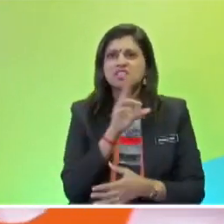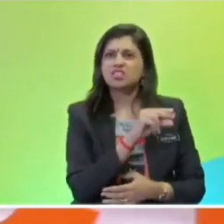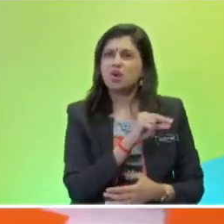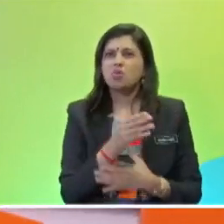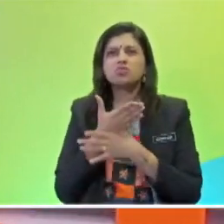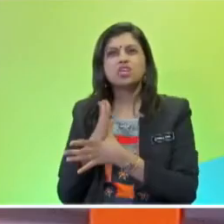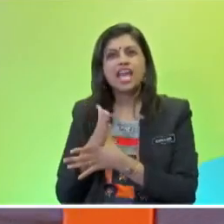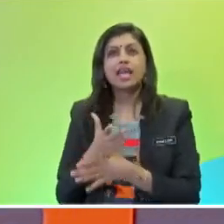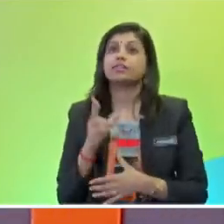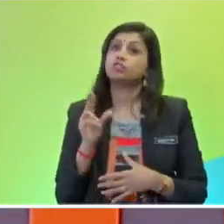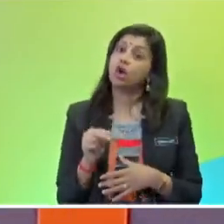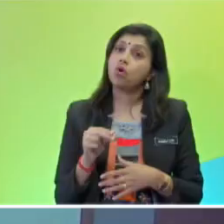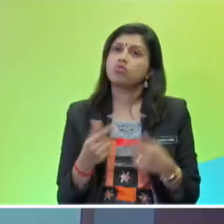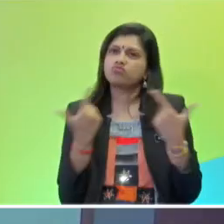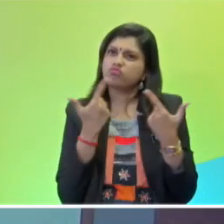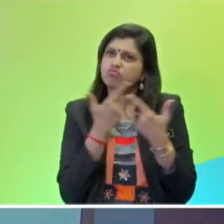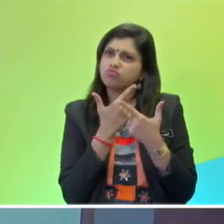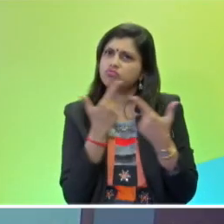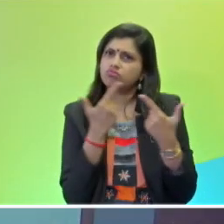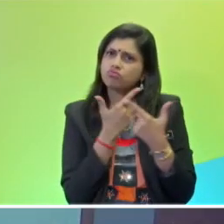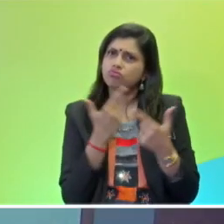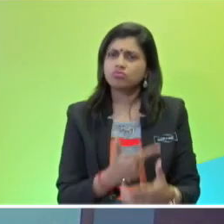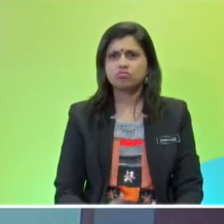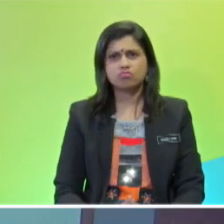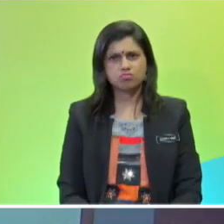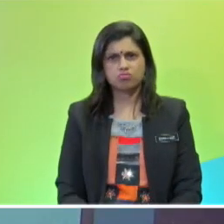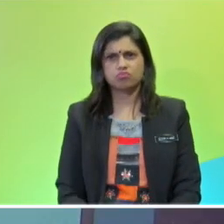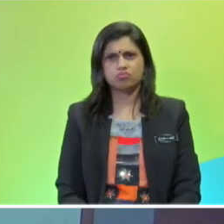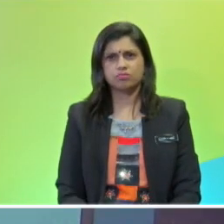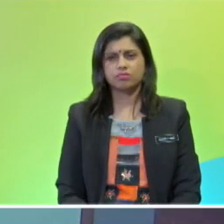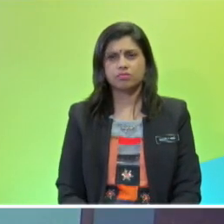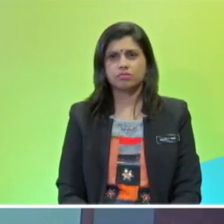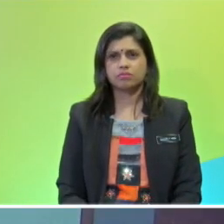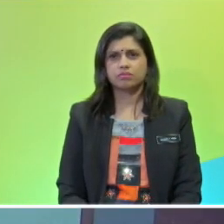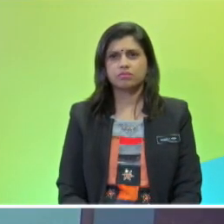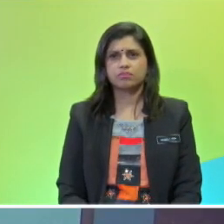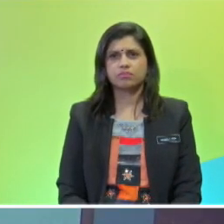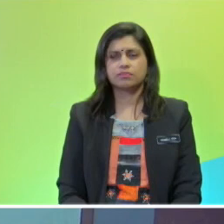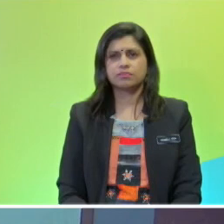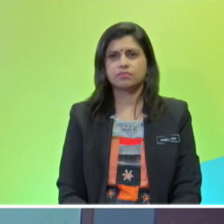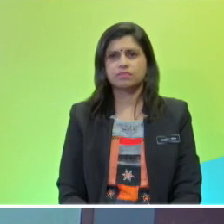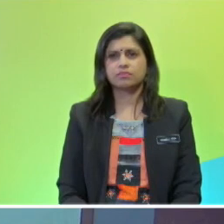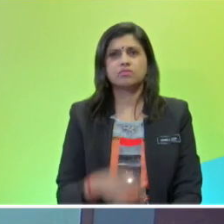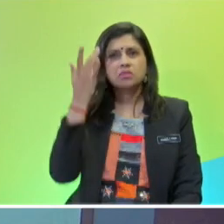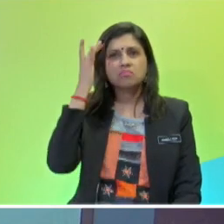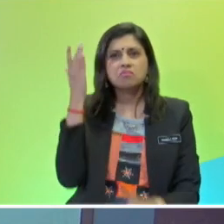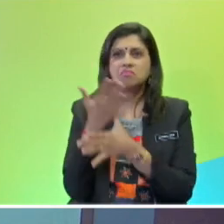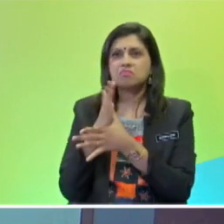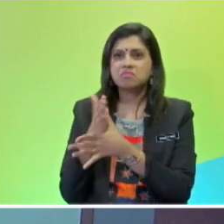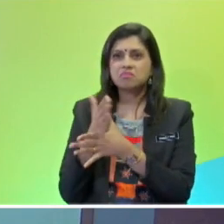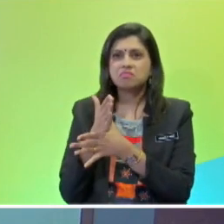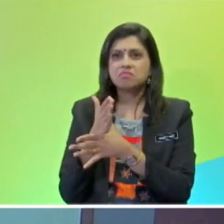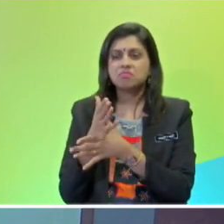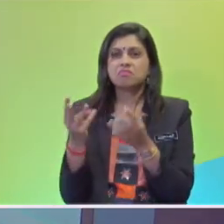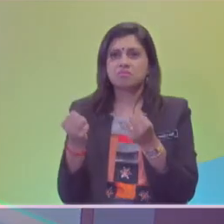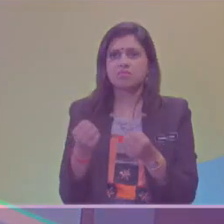can fair. have that one. No, This is you have this. mine. I'm the little one. No, Please. I want this one. I want this. Since you don't know how to share, let me have this.